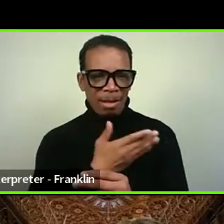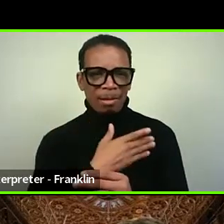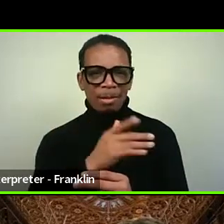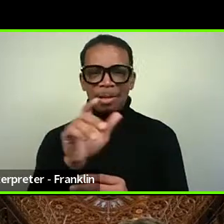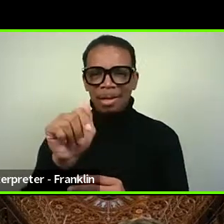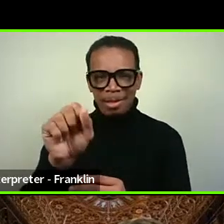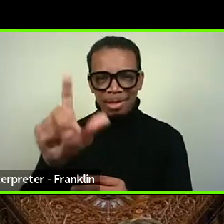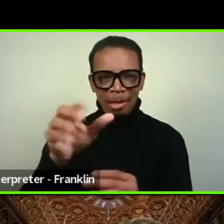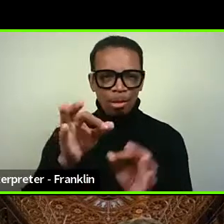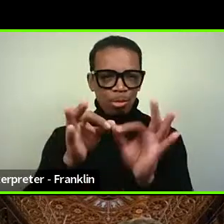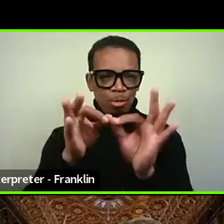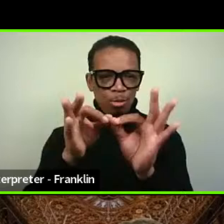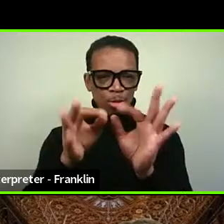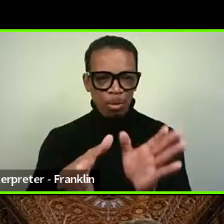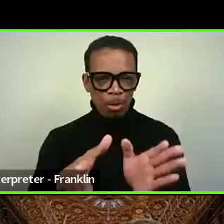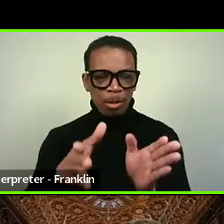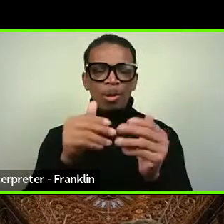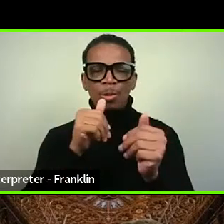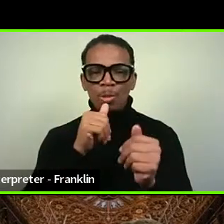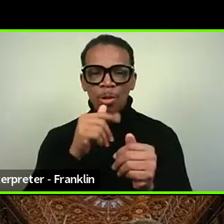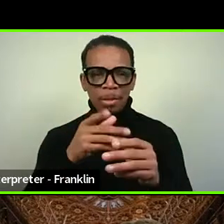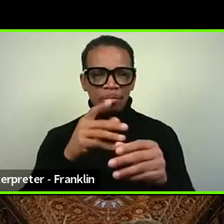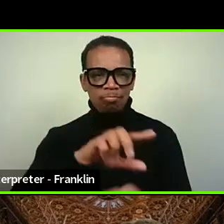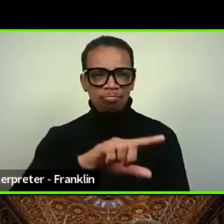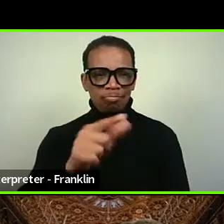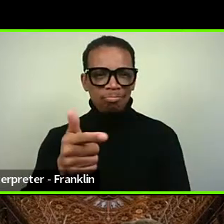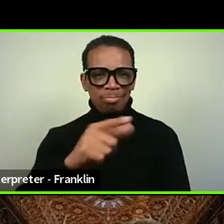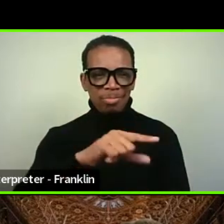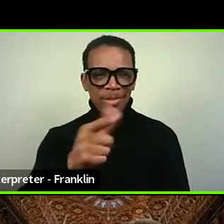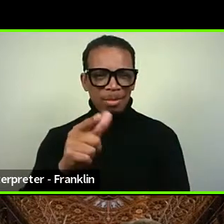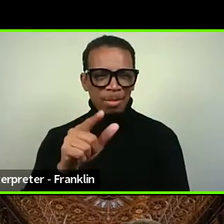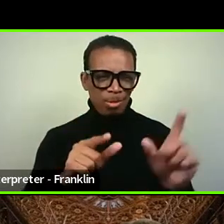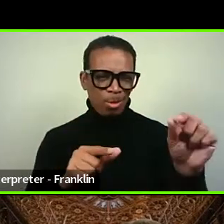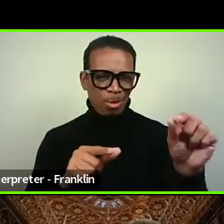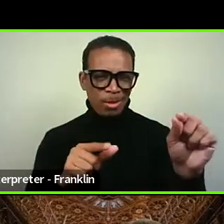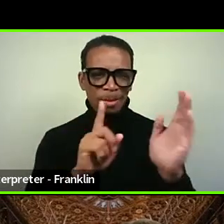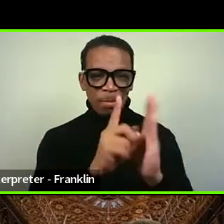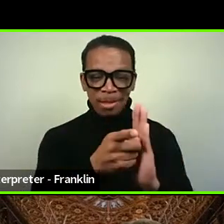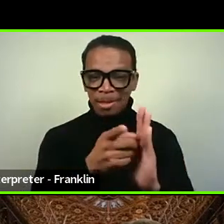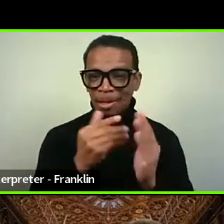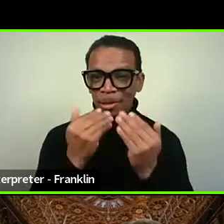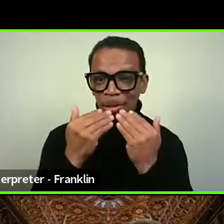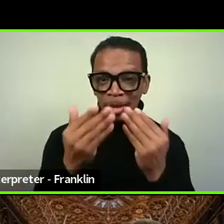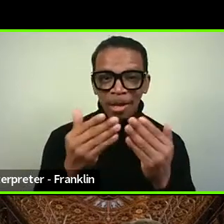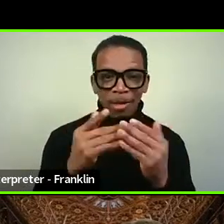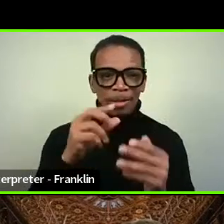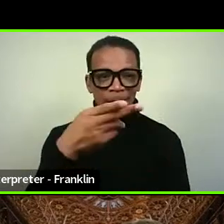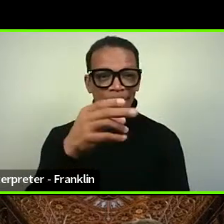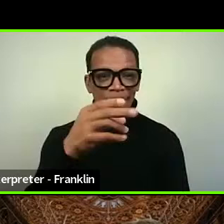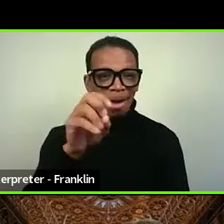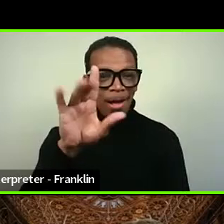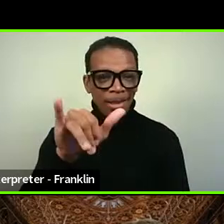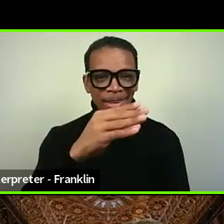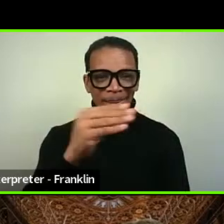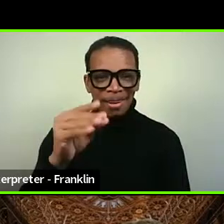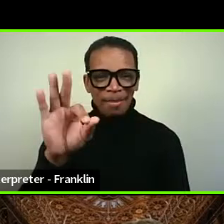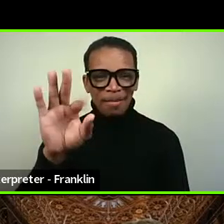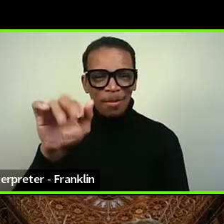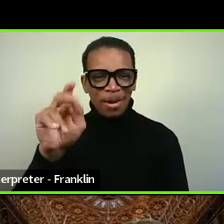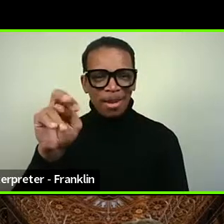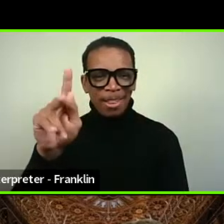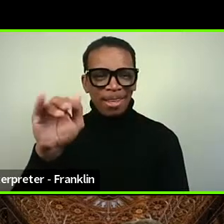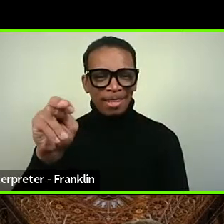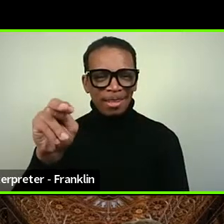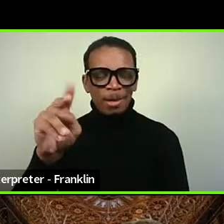ASL interpreters who will be switching off about every 20 minutes. So thank you to Holly and Franklin. We appreciate